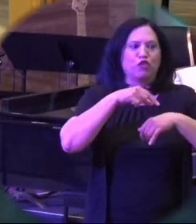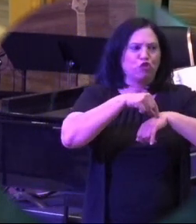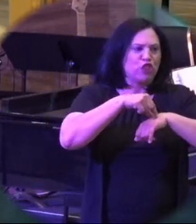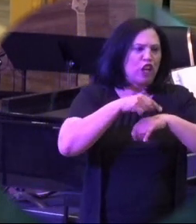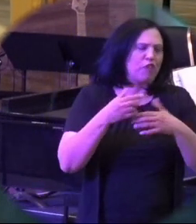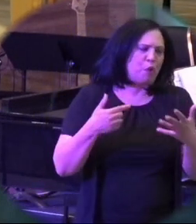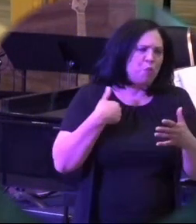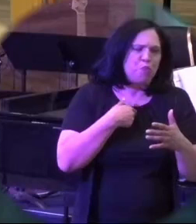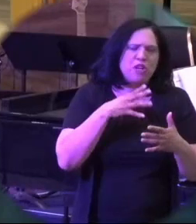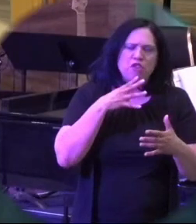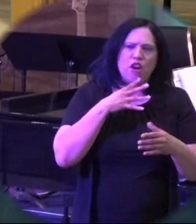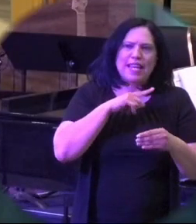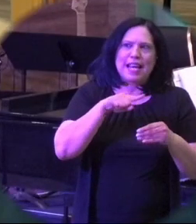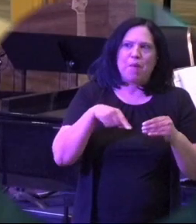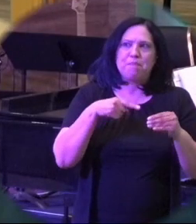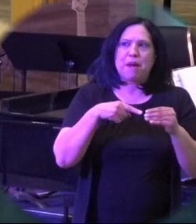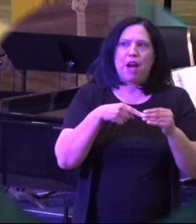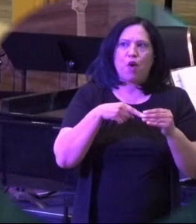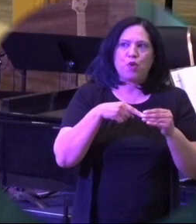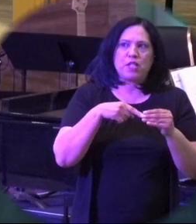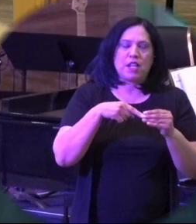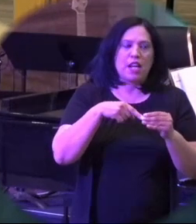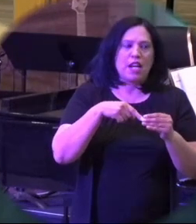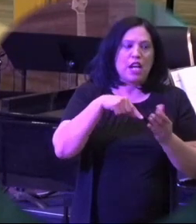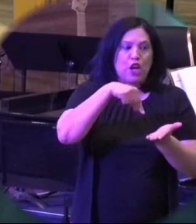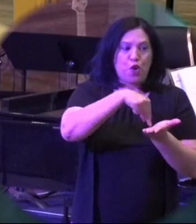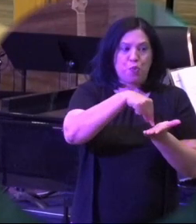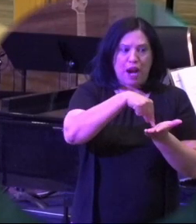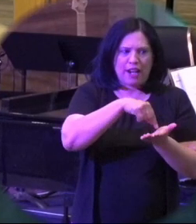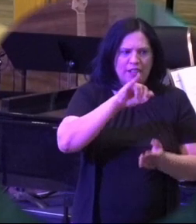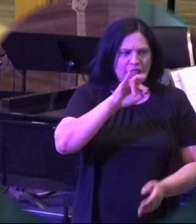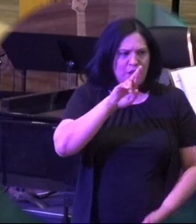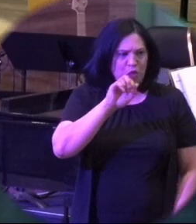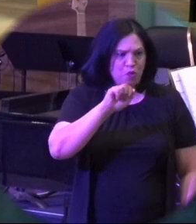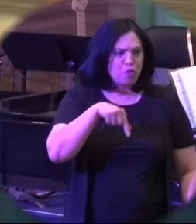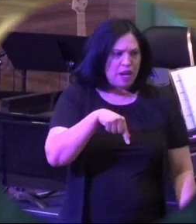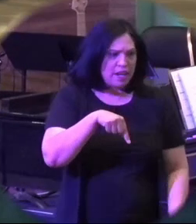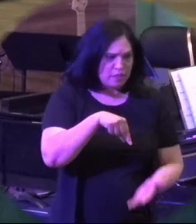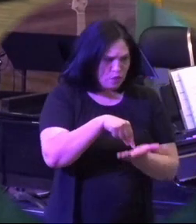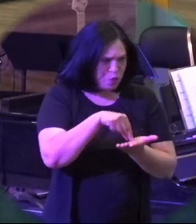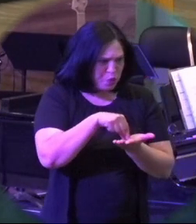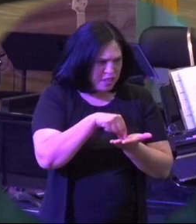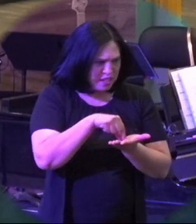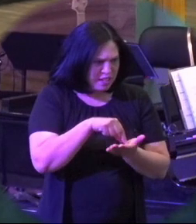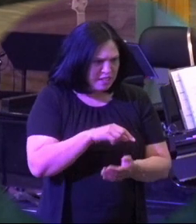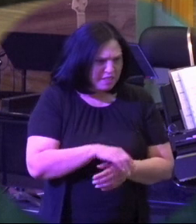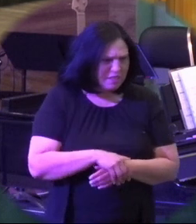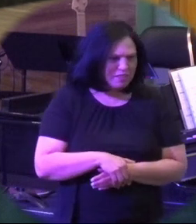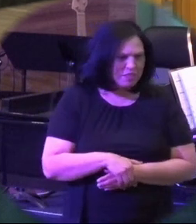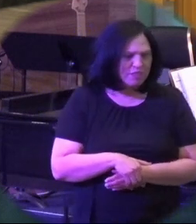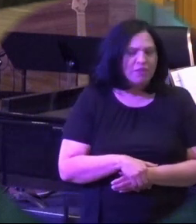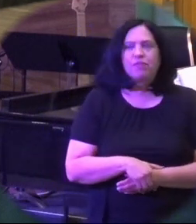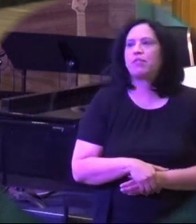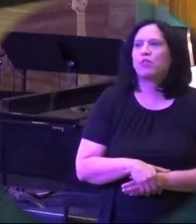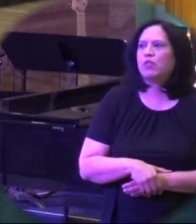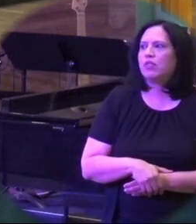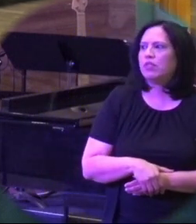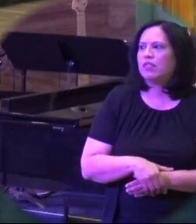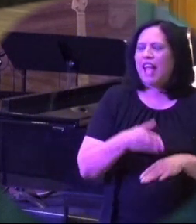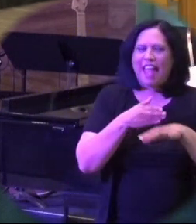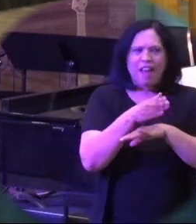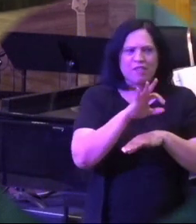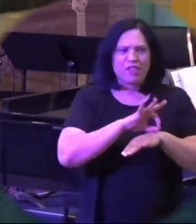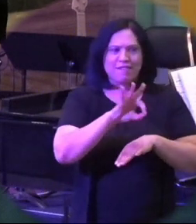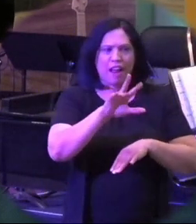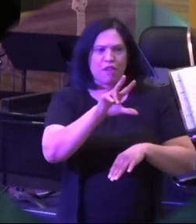the country of Iraq. By the way, something very interesting happened. After the 9:30 service, 2 ladies came up to